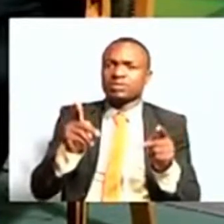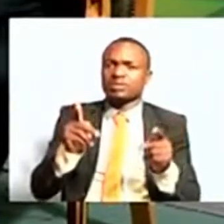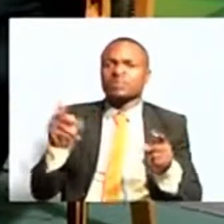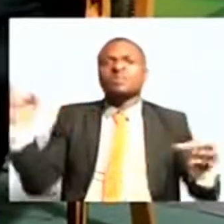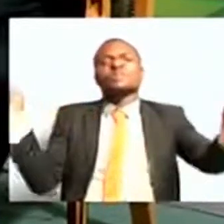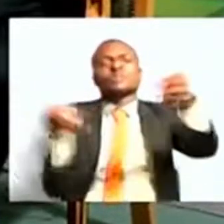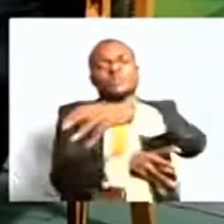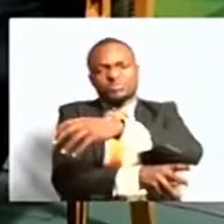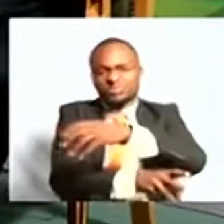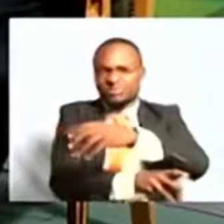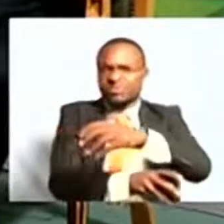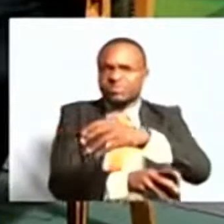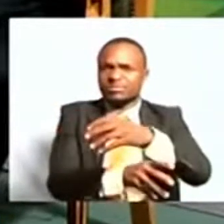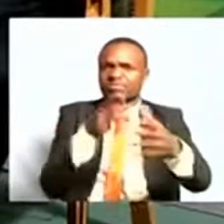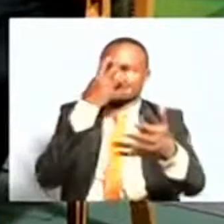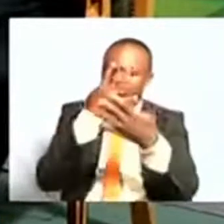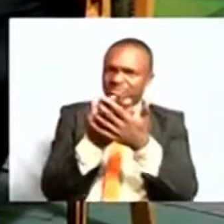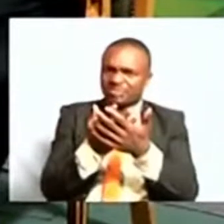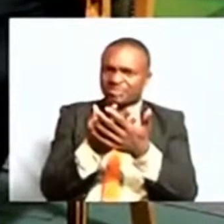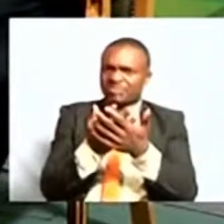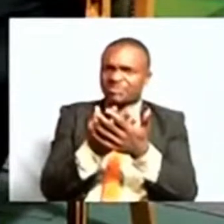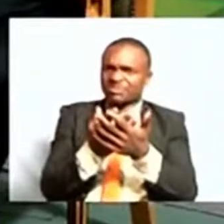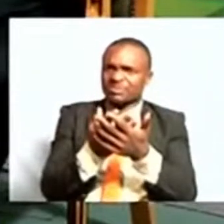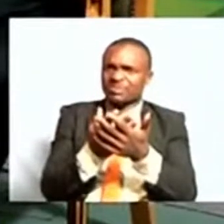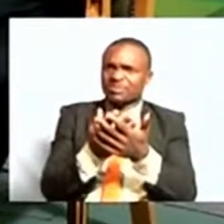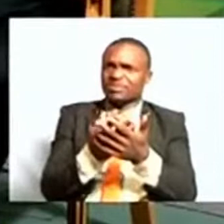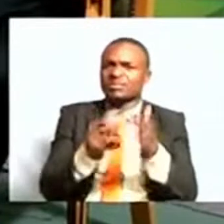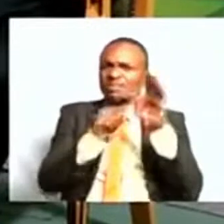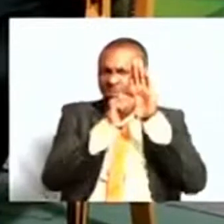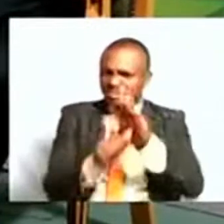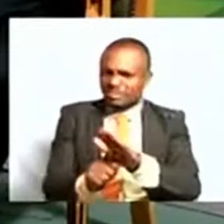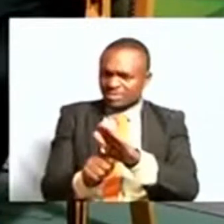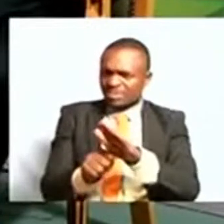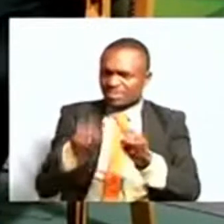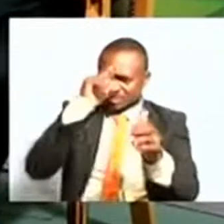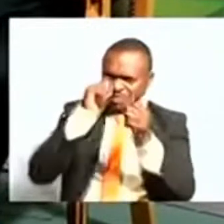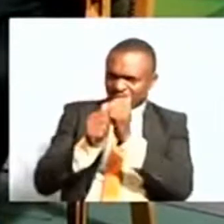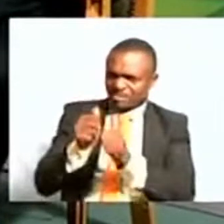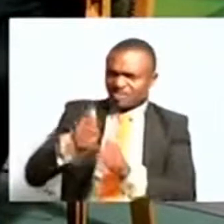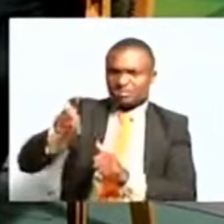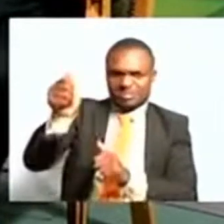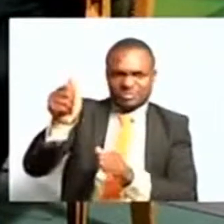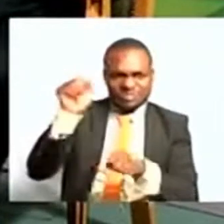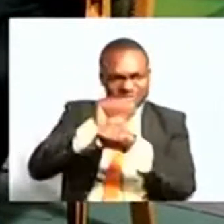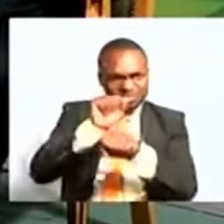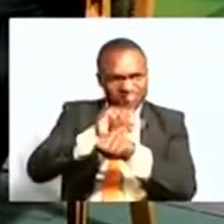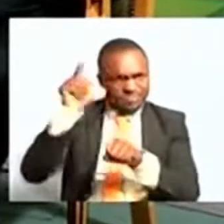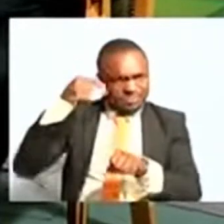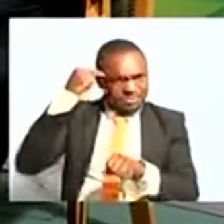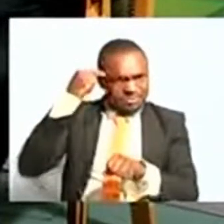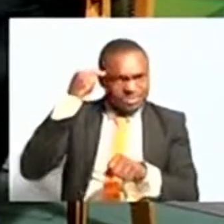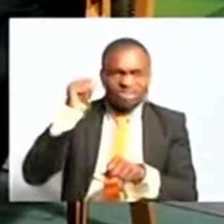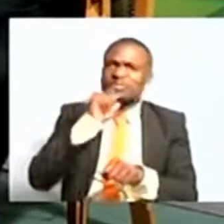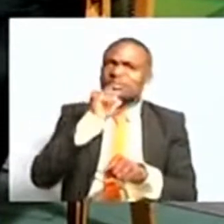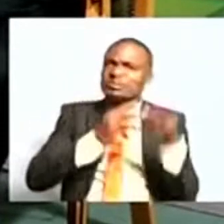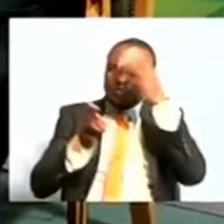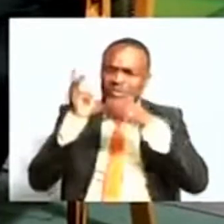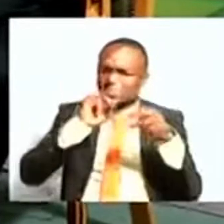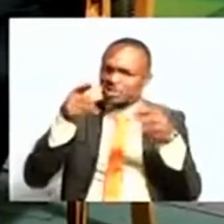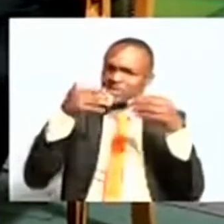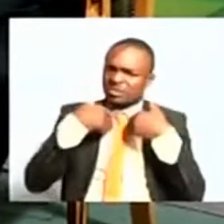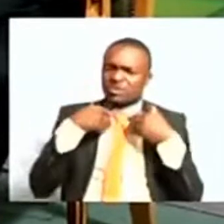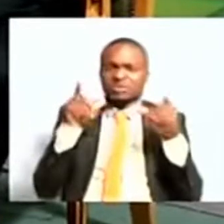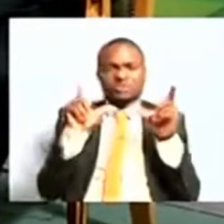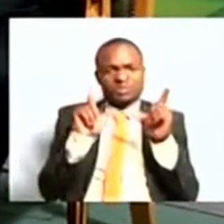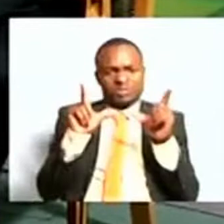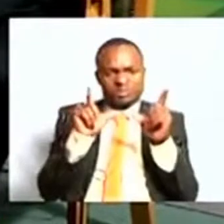na akuchikisha just because ena abomba mu buteeko. Taleta kama na kupata license, taleta kama na umu aba bantu